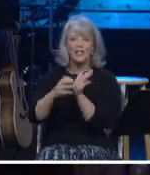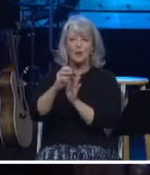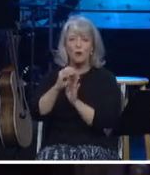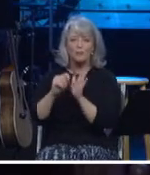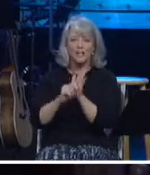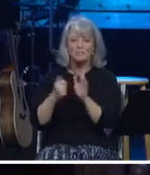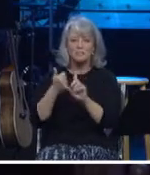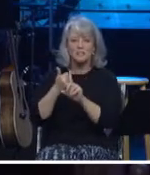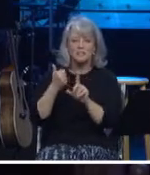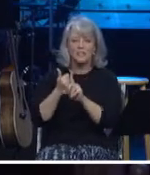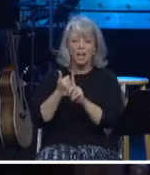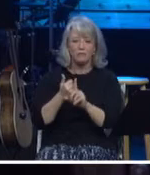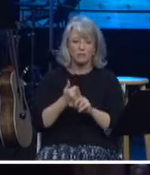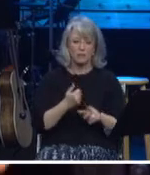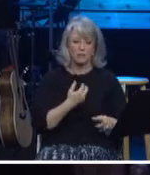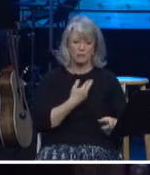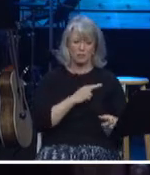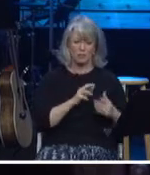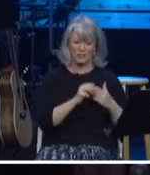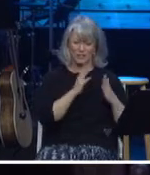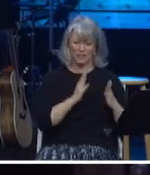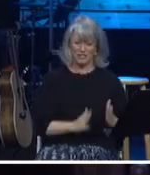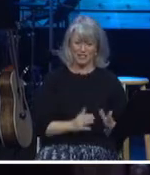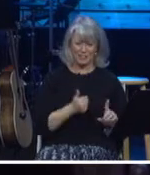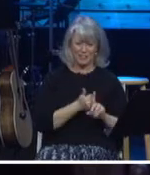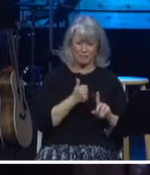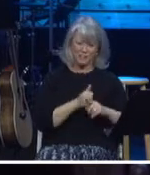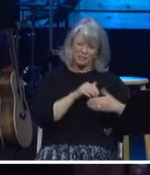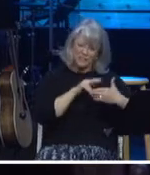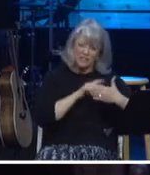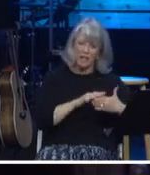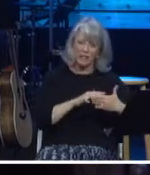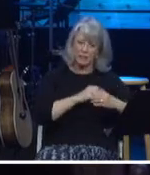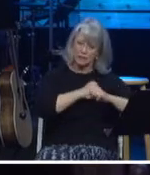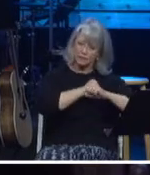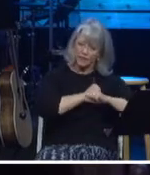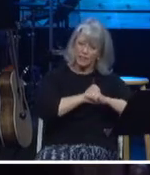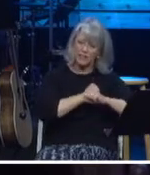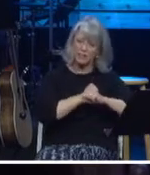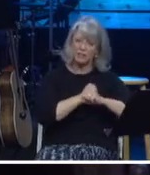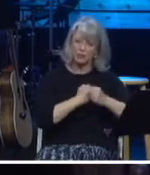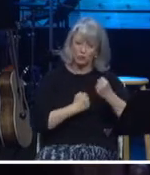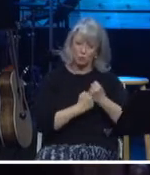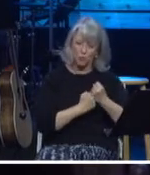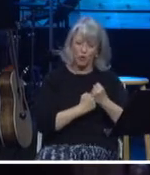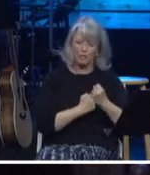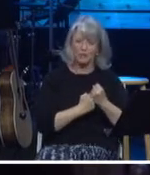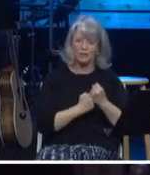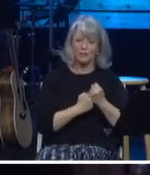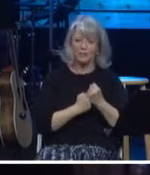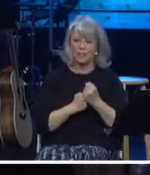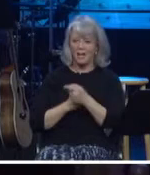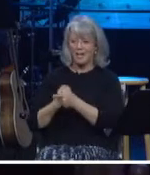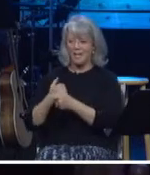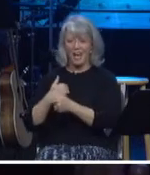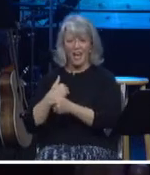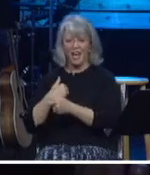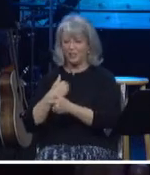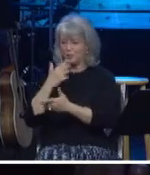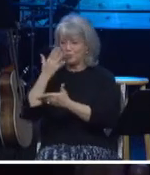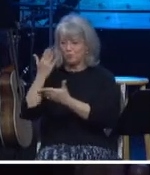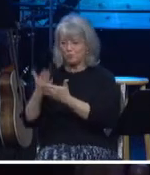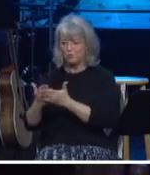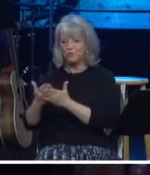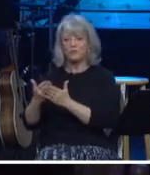were responsible for defending and studying. He's achieved the highest level of jurisprudence.